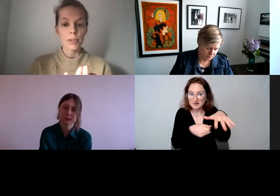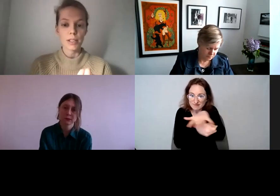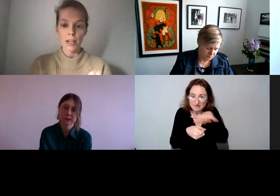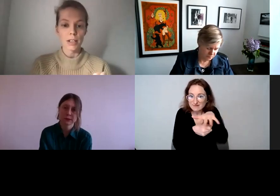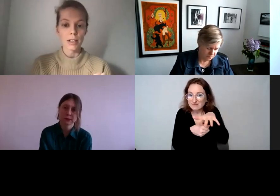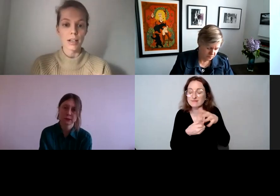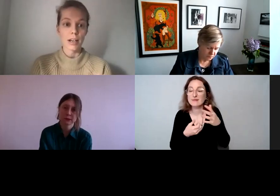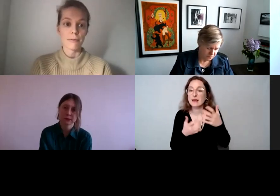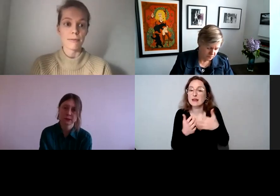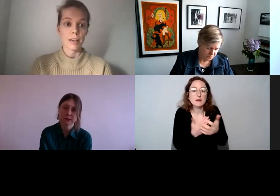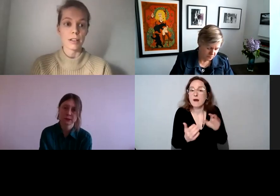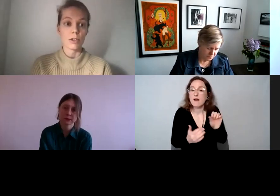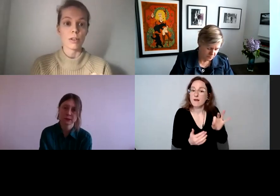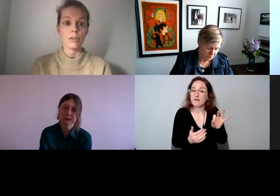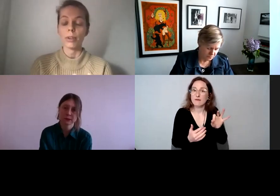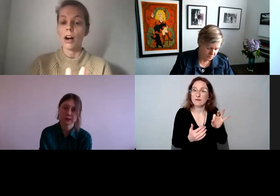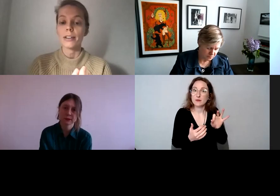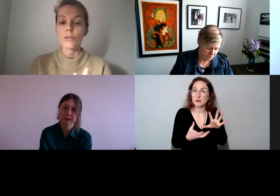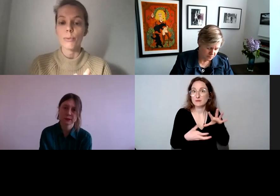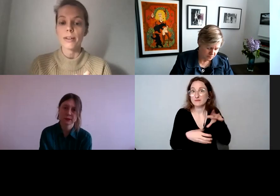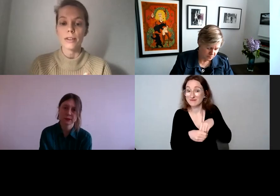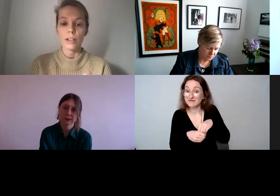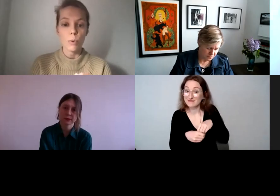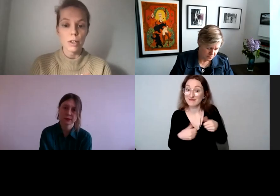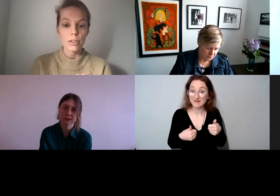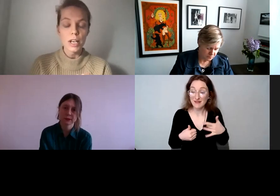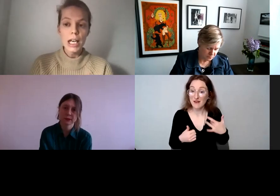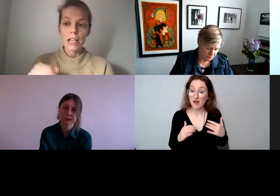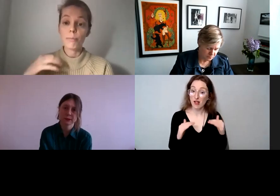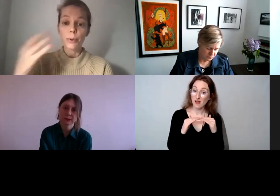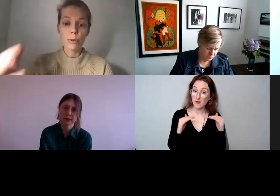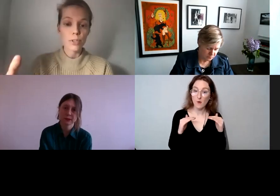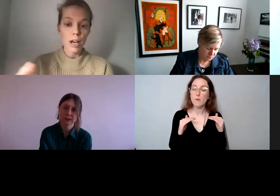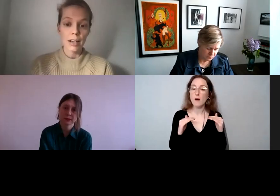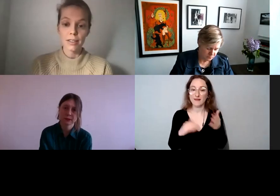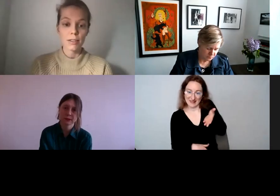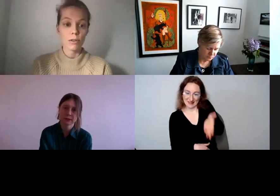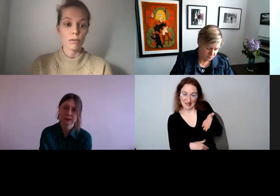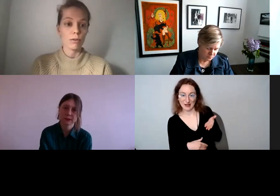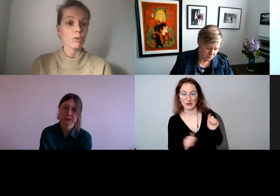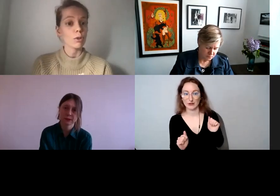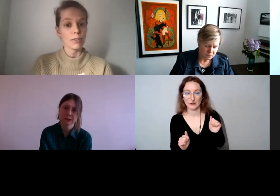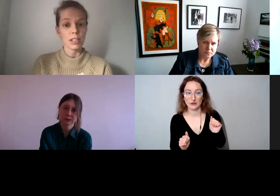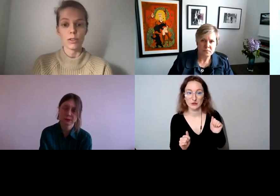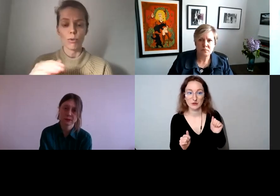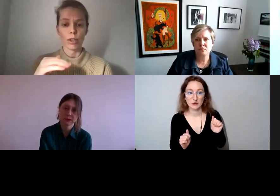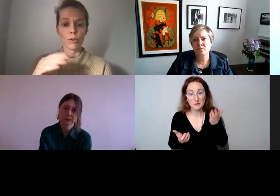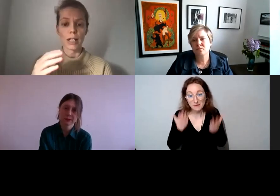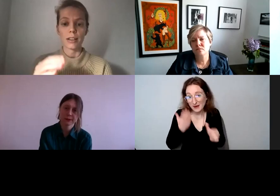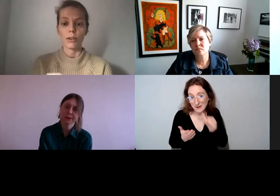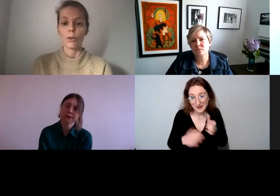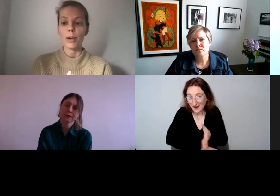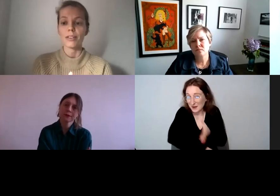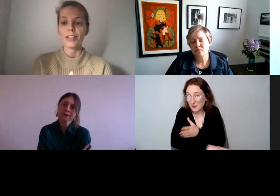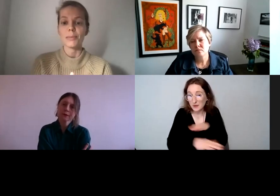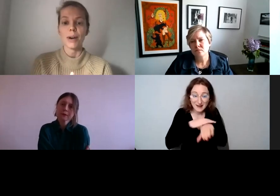of participation that they have enjoyed, regardless of whether there was improved access to services or to